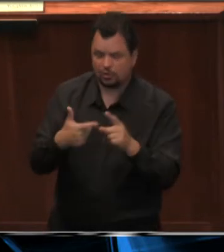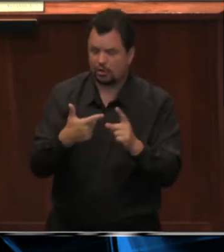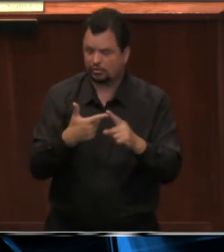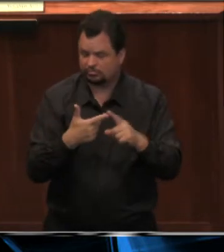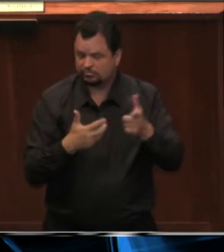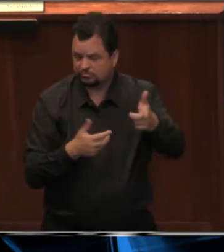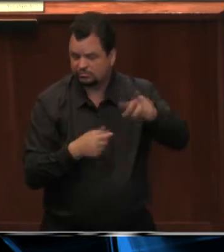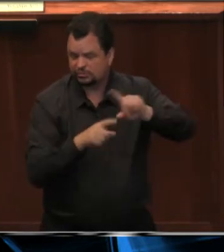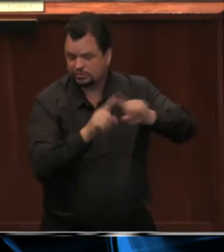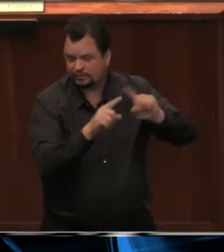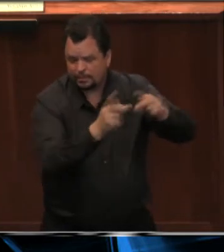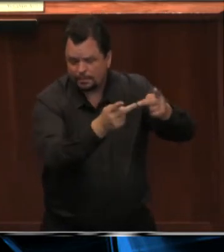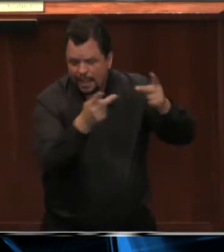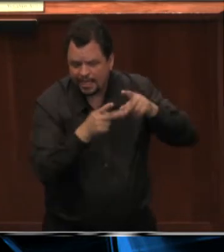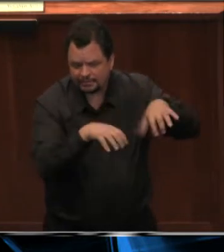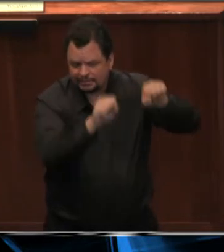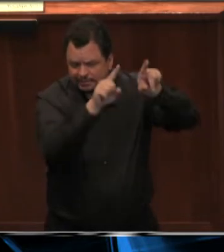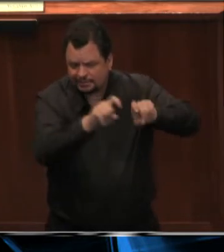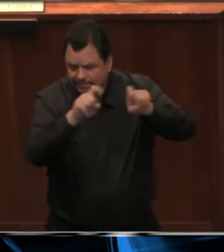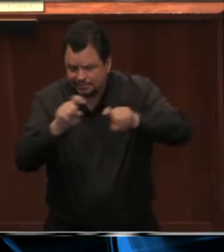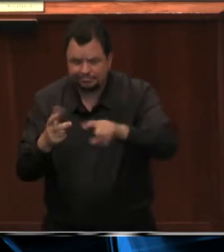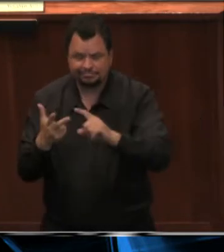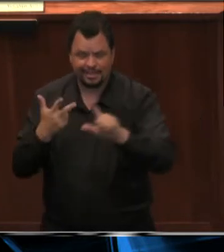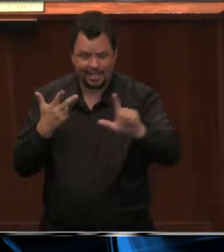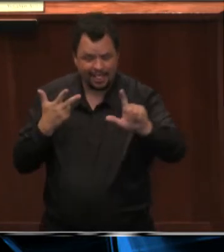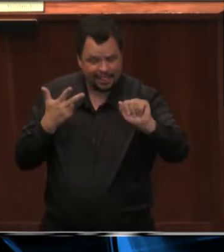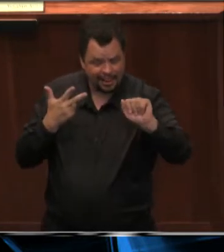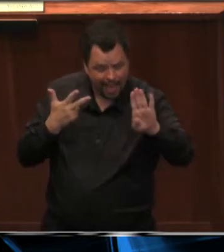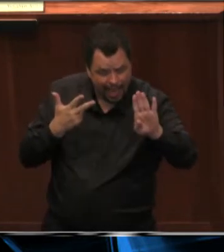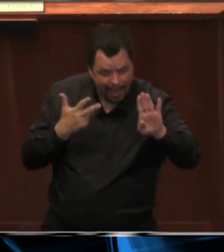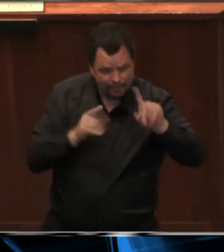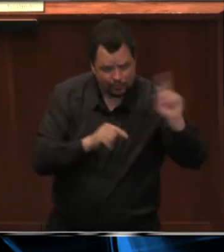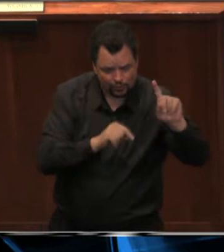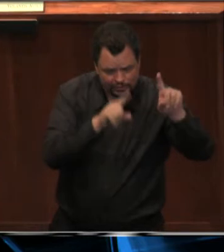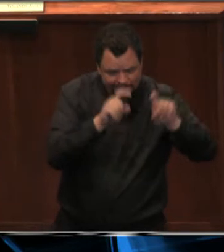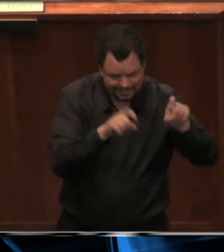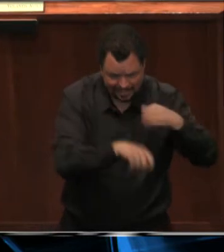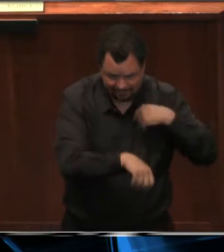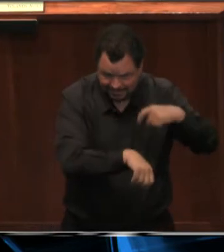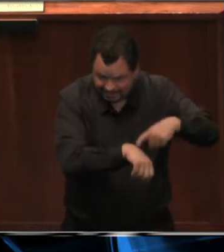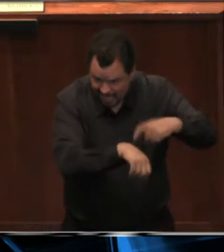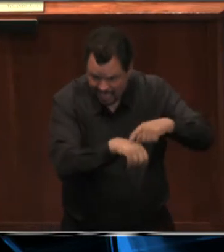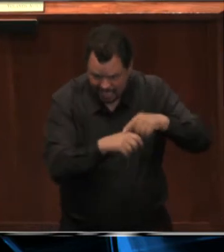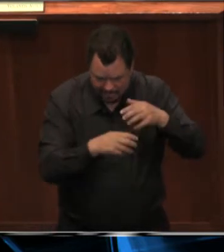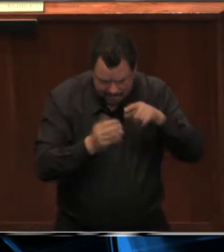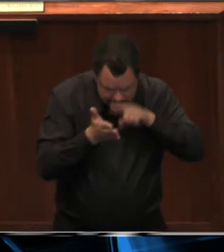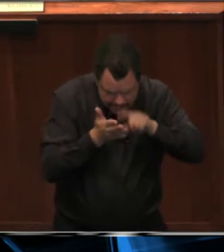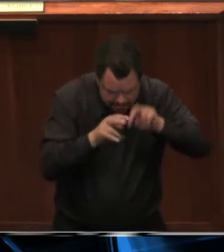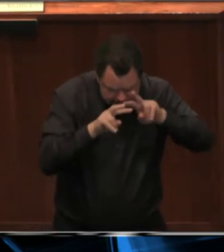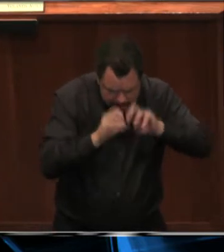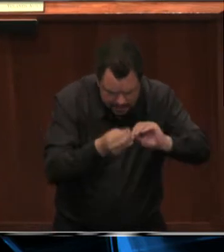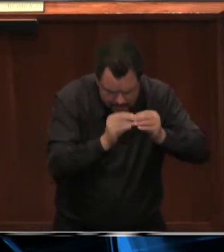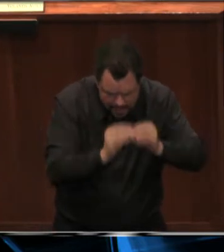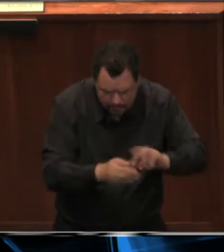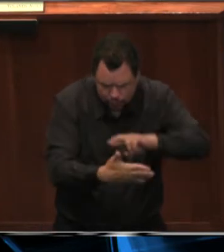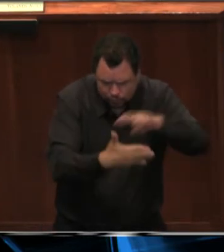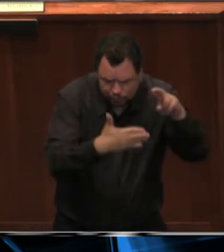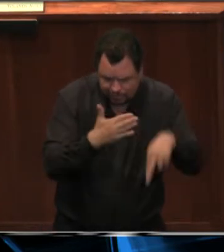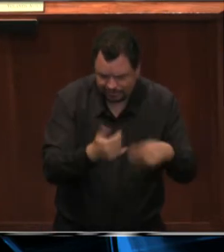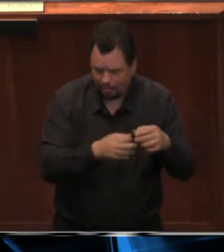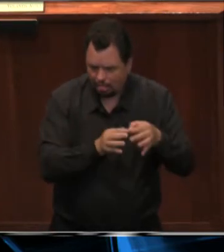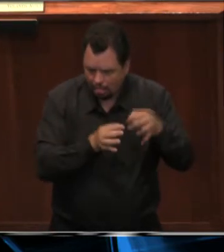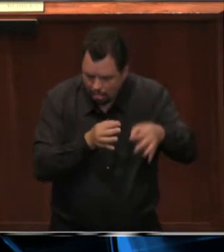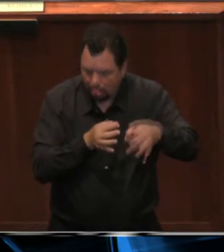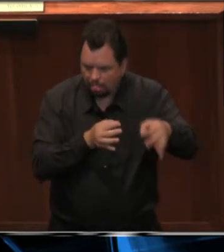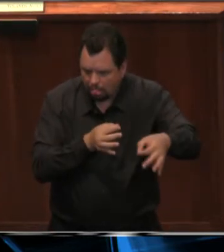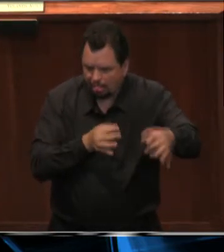of the lab to run those samples and have a timely turnaround so we can take those public health actions and provide